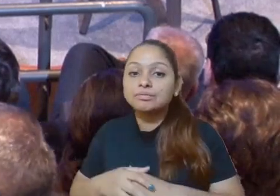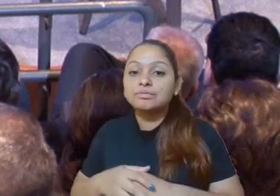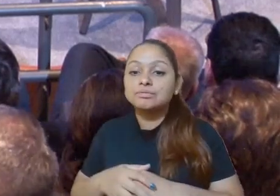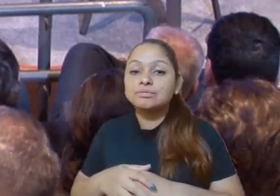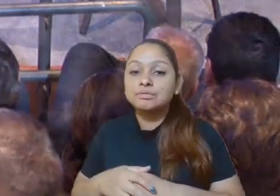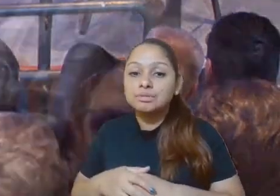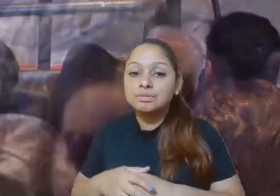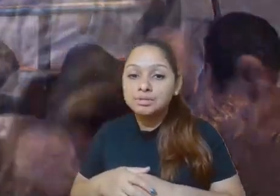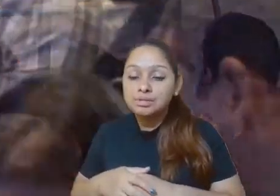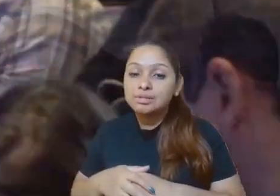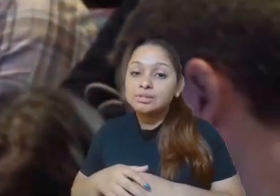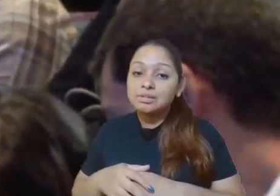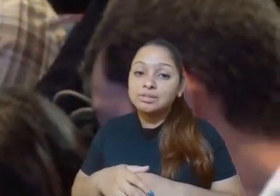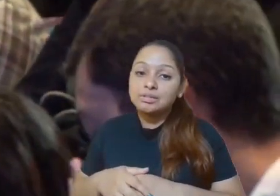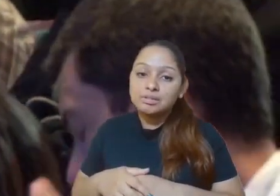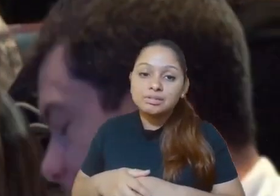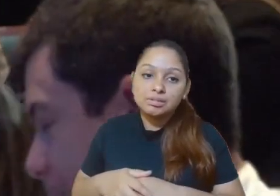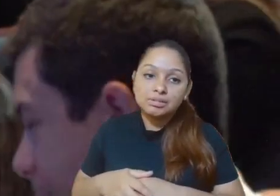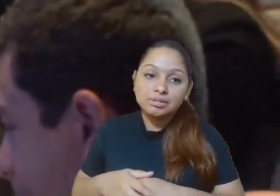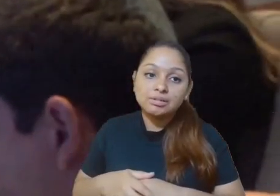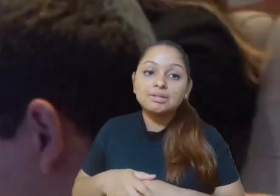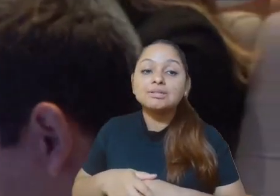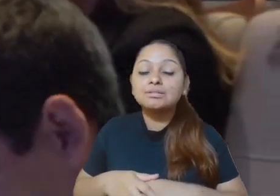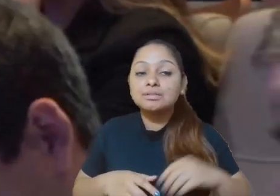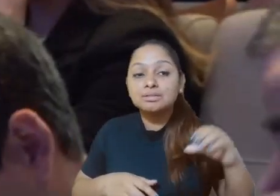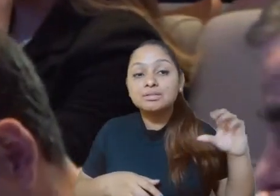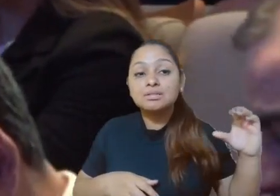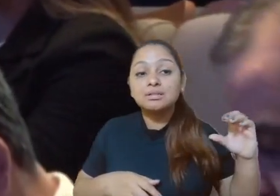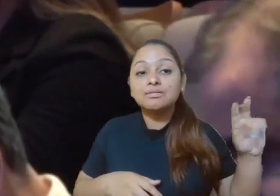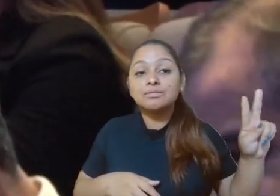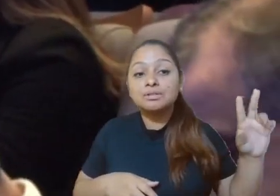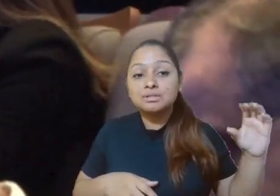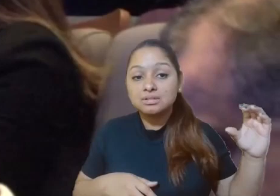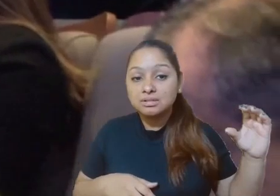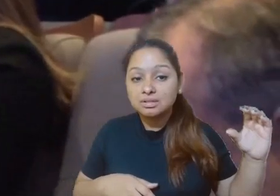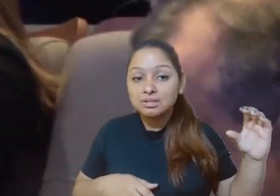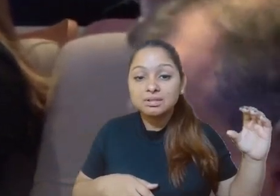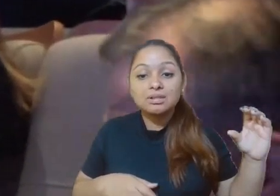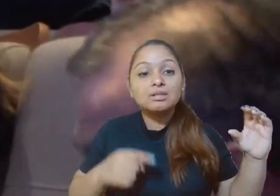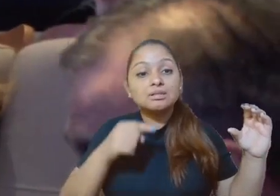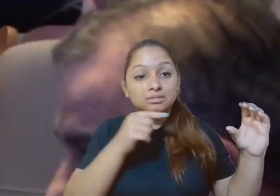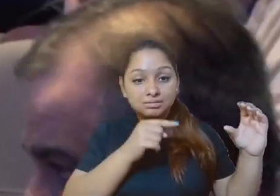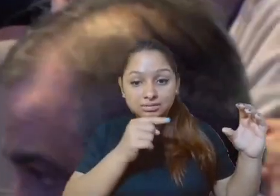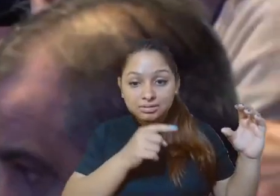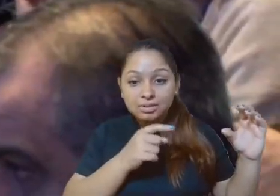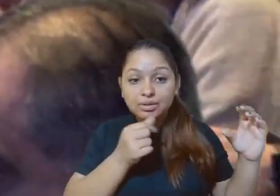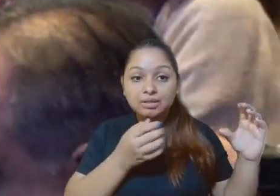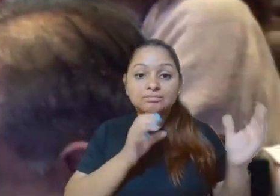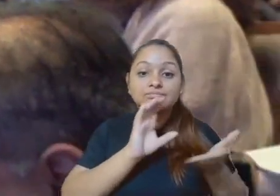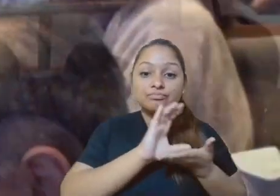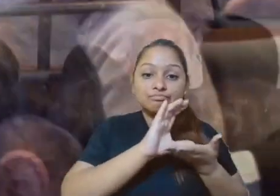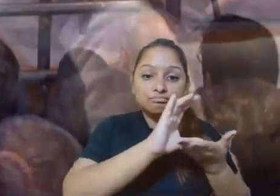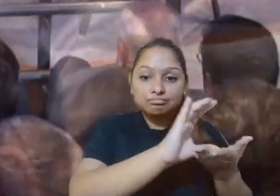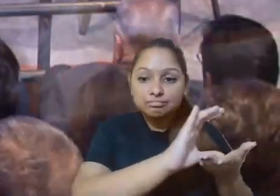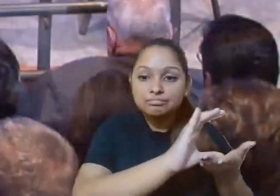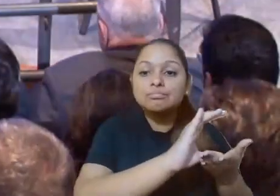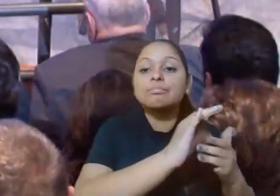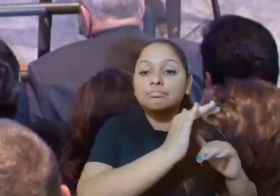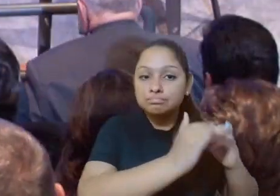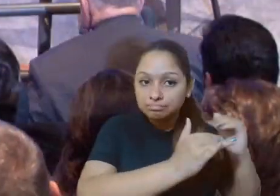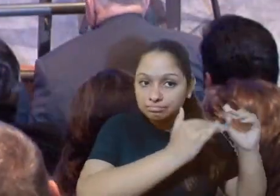In an investment, that's what CVC does, you want your investment to